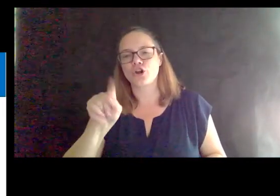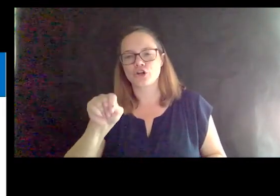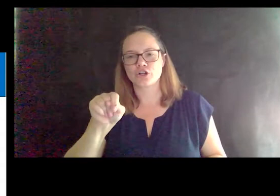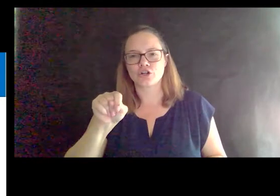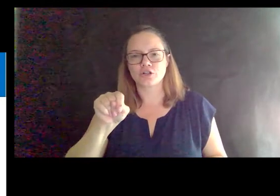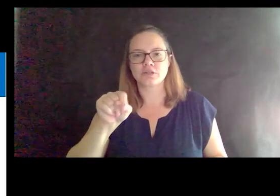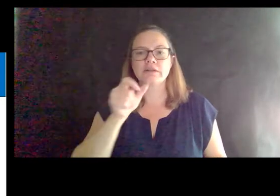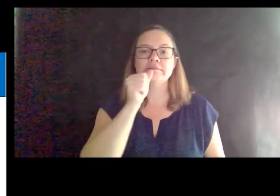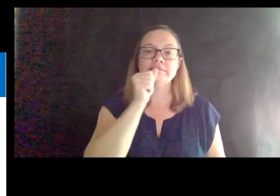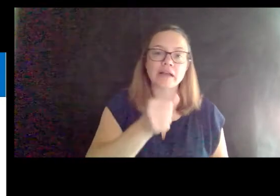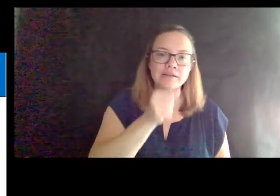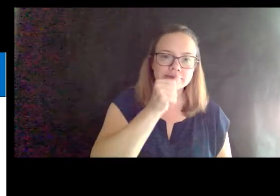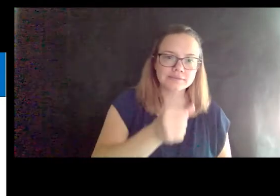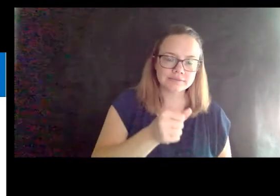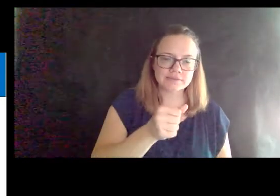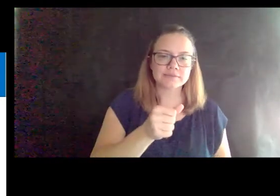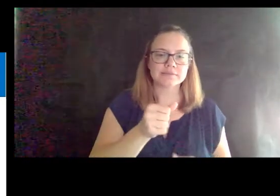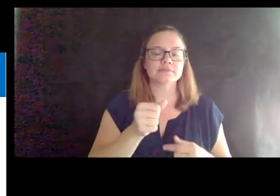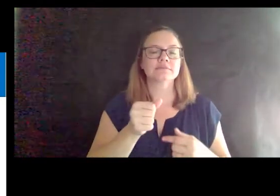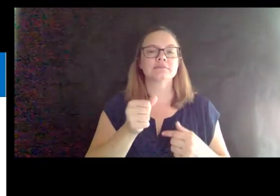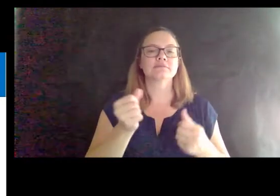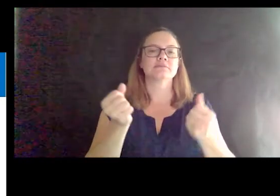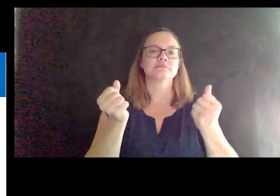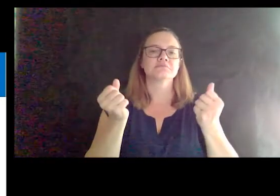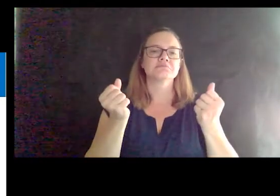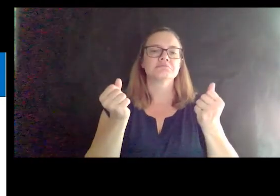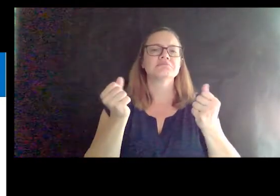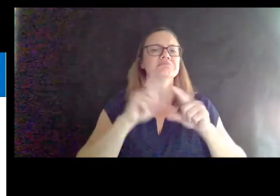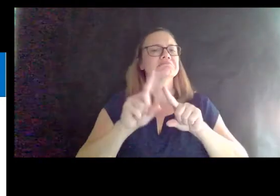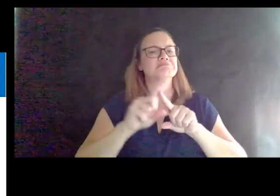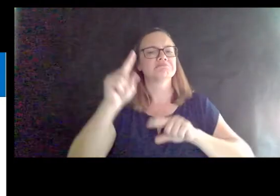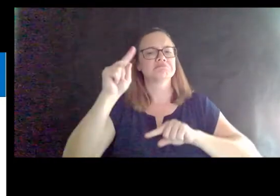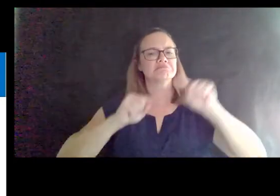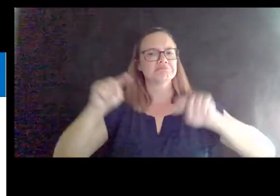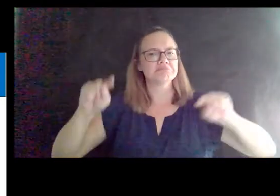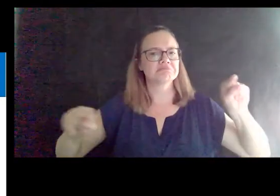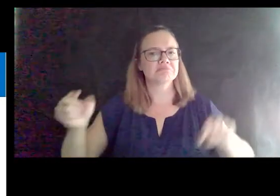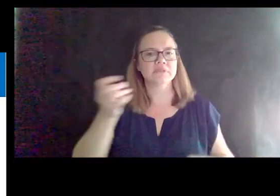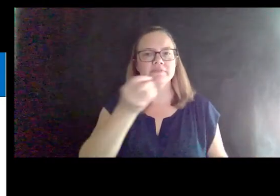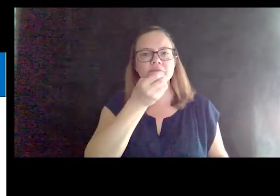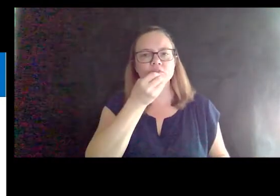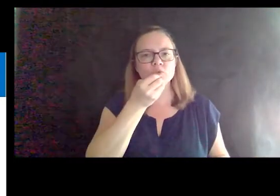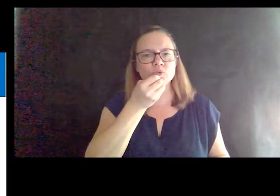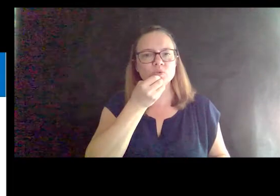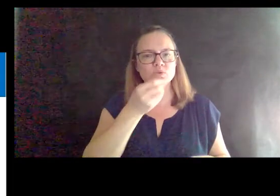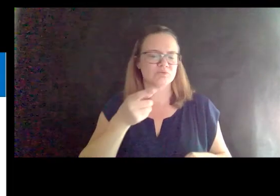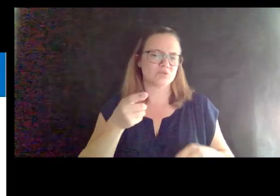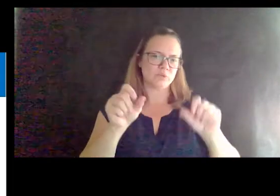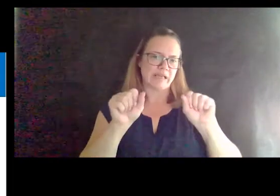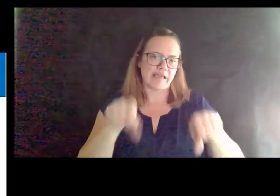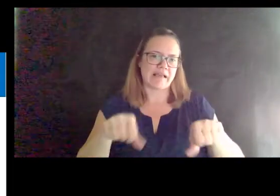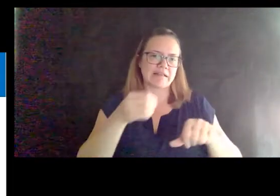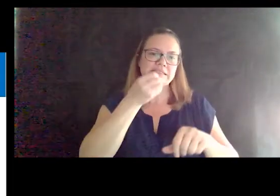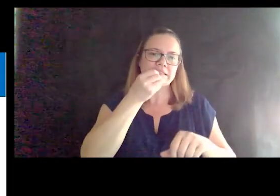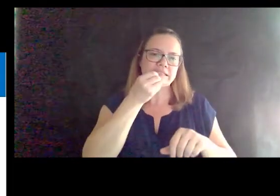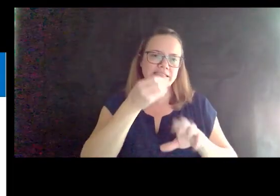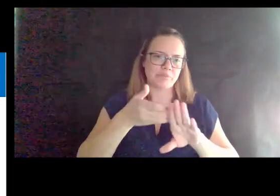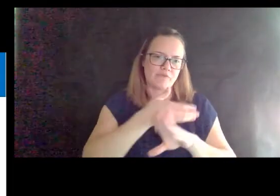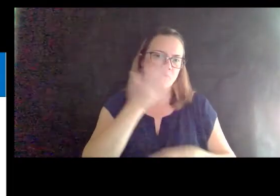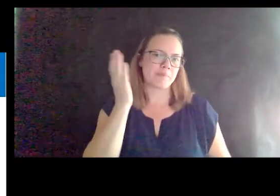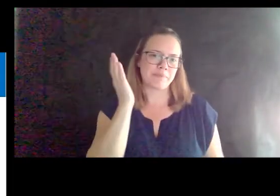nuts. So, a lot of just different varieties of foods that you can have for that late night snack